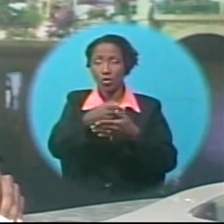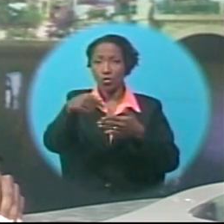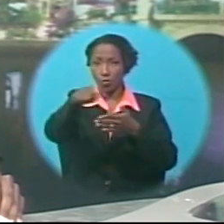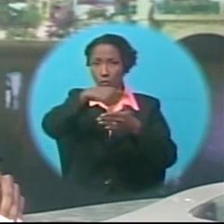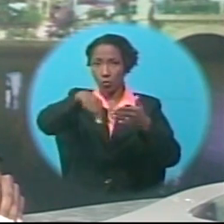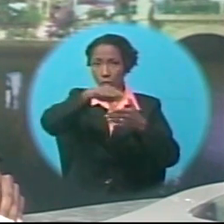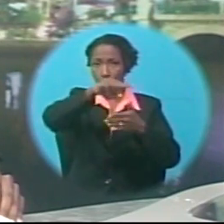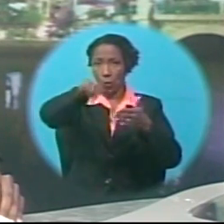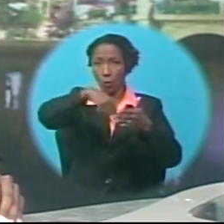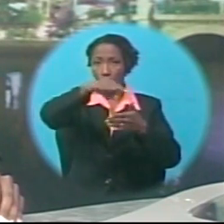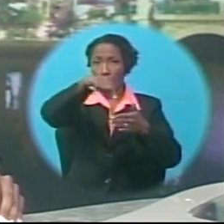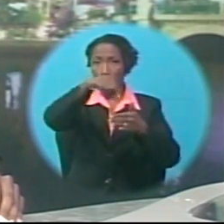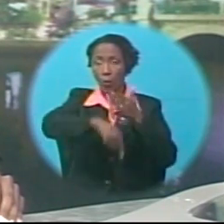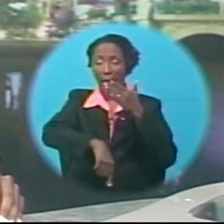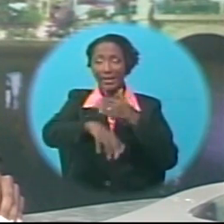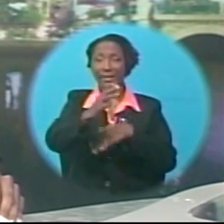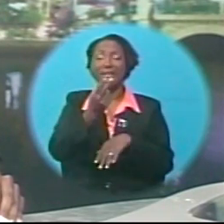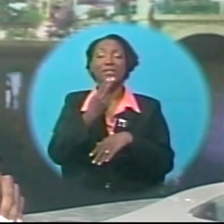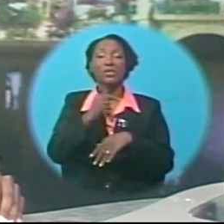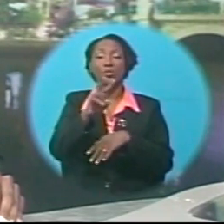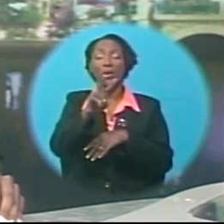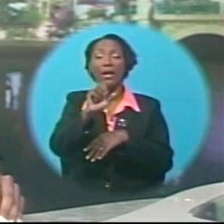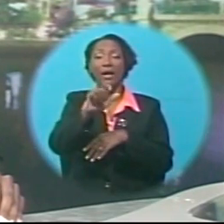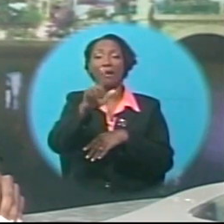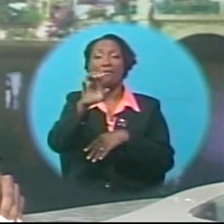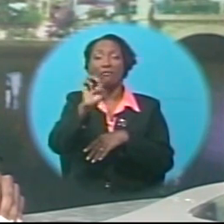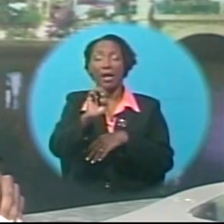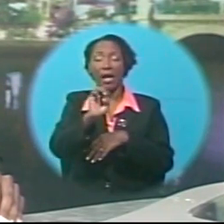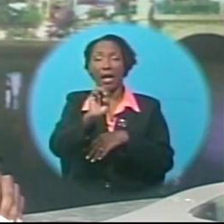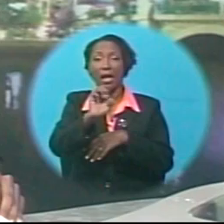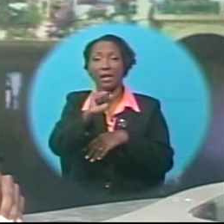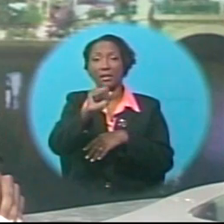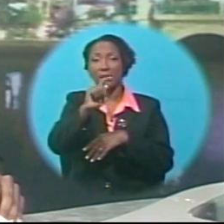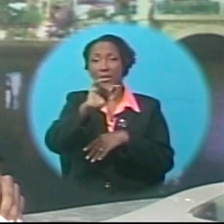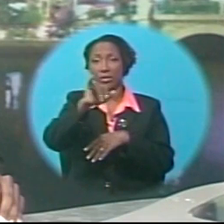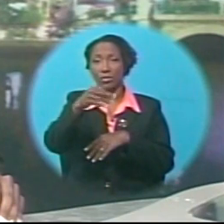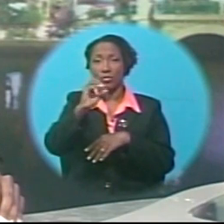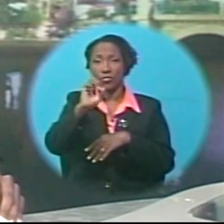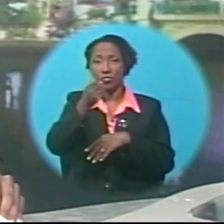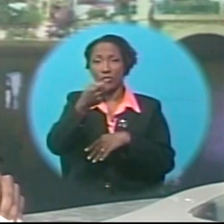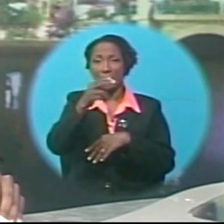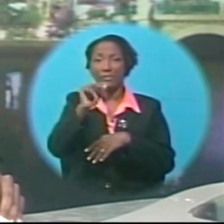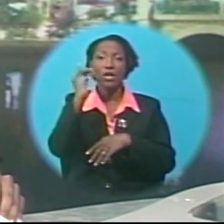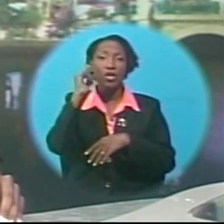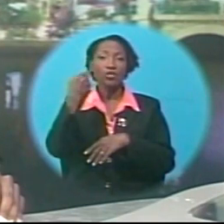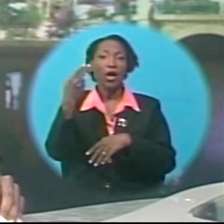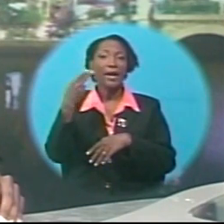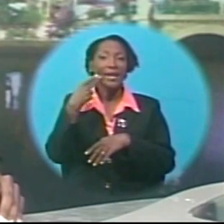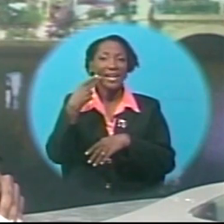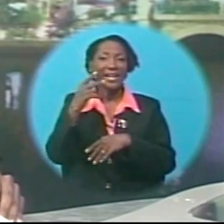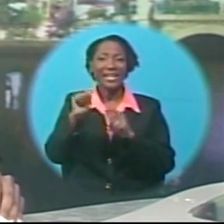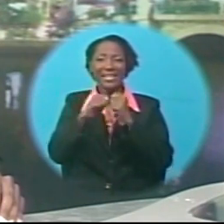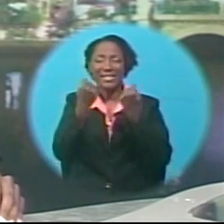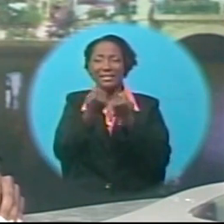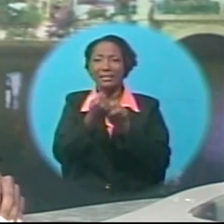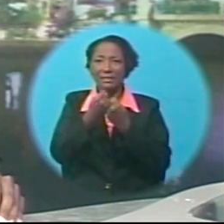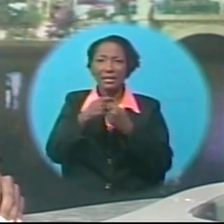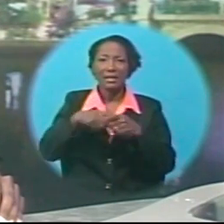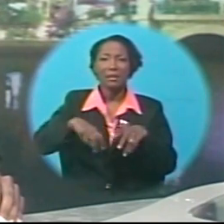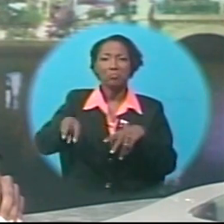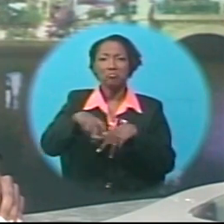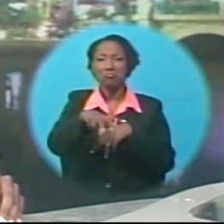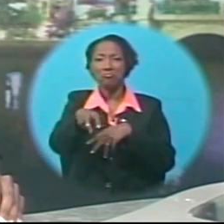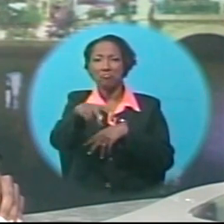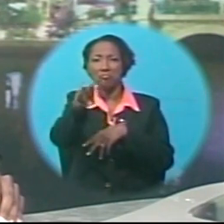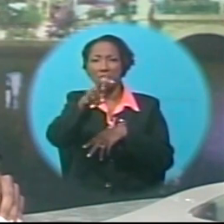Today, corporate communications specialist Joanne Haig and a team from the media walked through some of the affected districts such as Horse